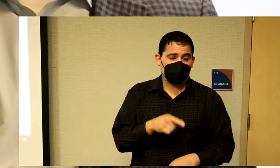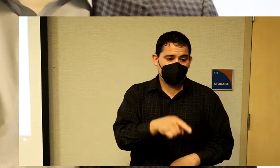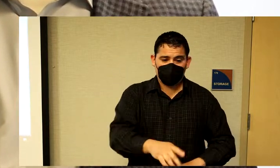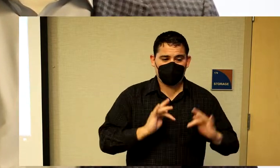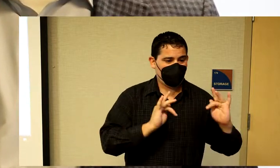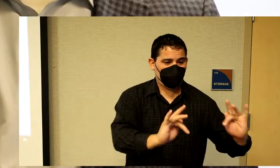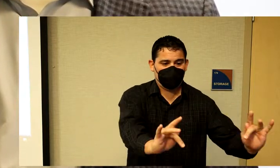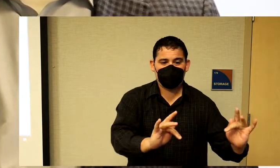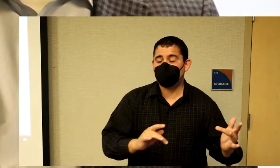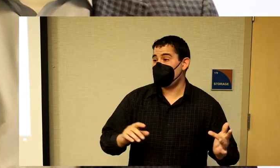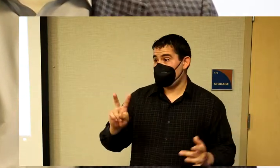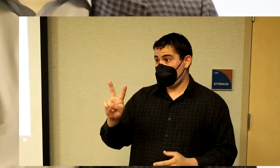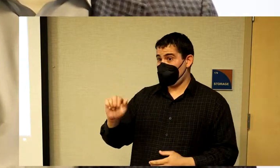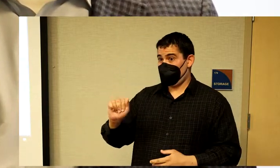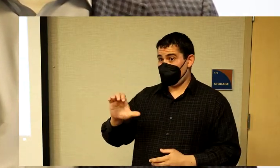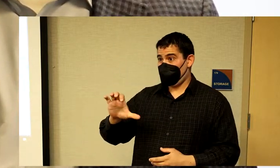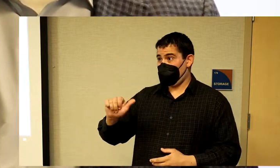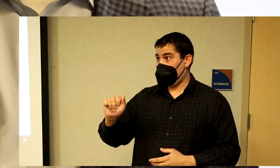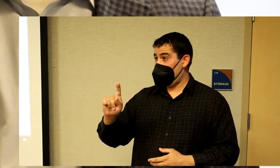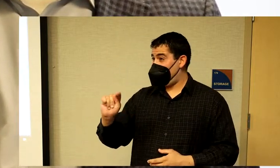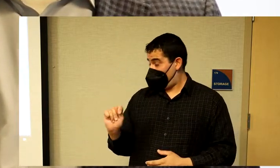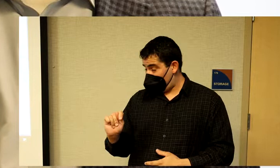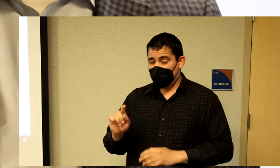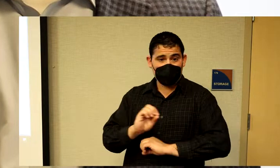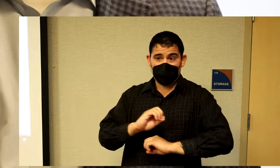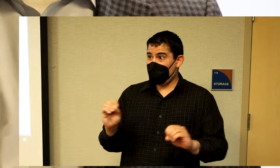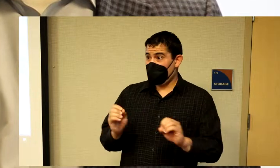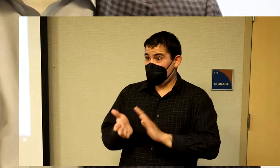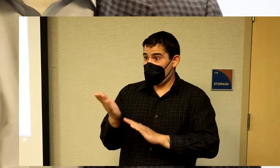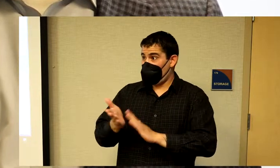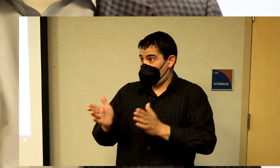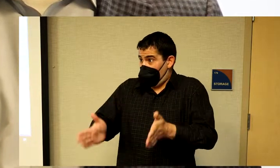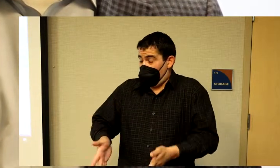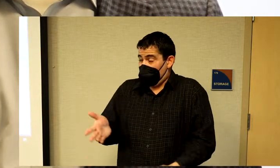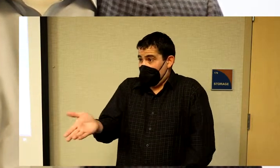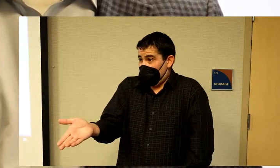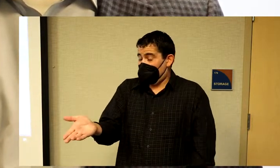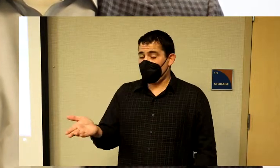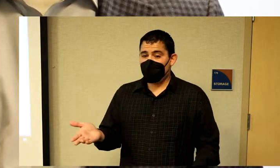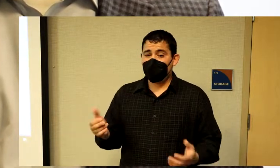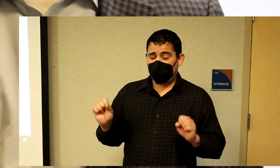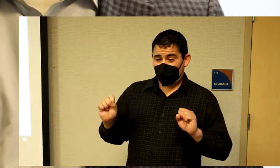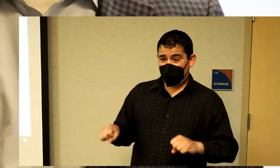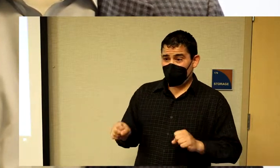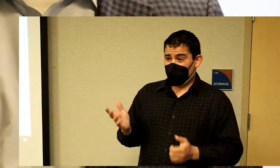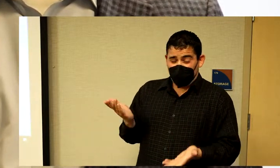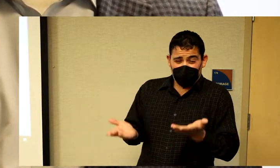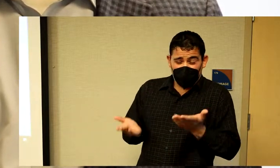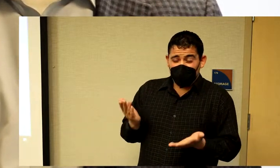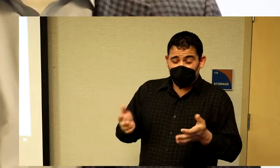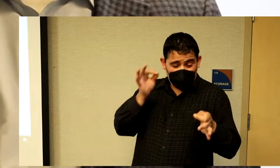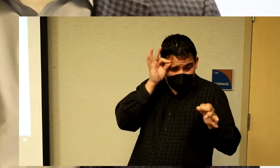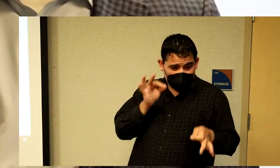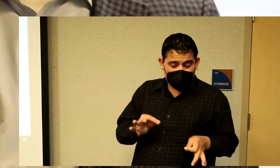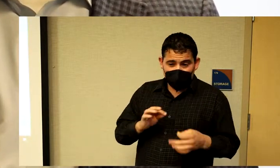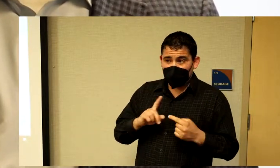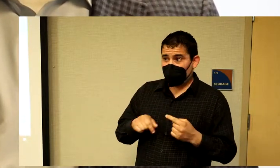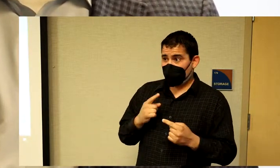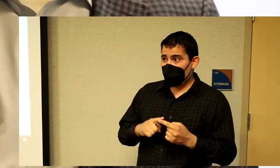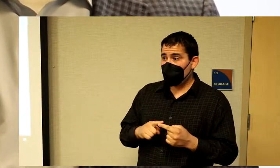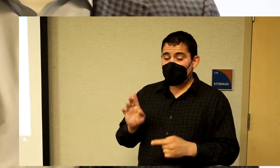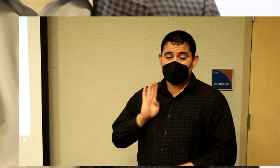there is a vacant district, then would that be taken into consideration in determining, when the